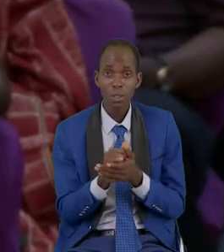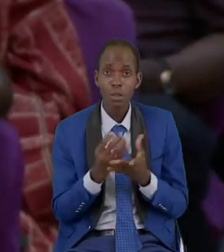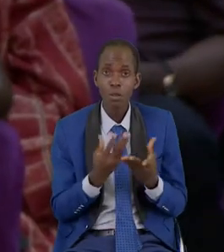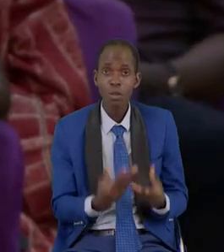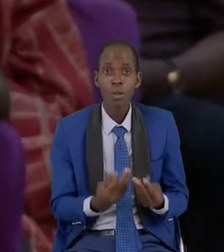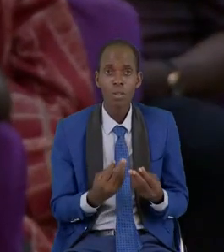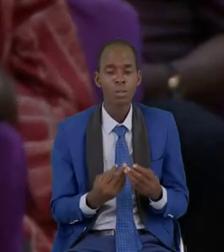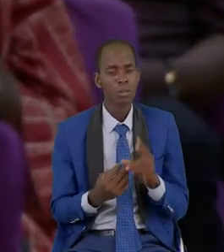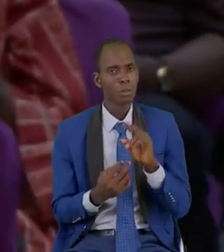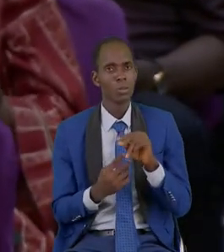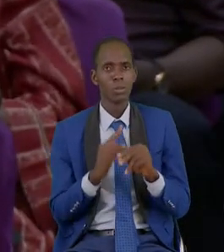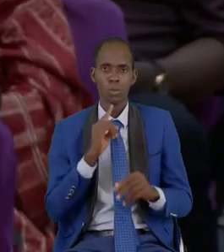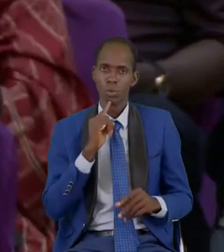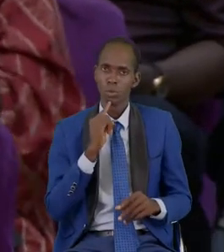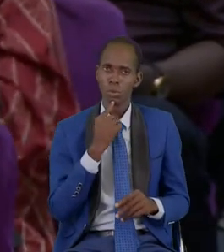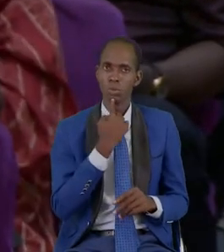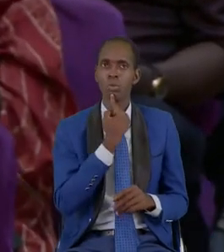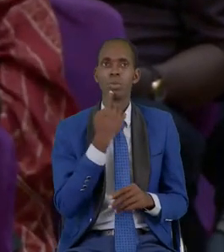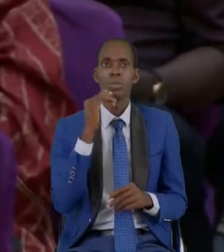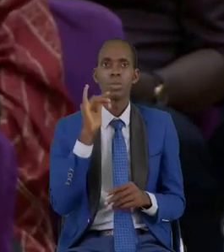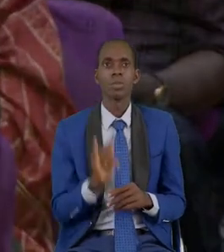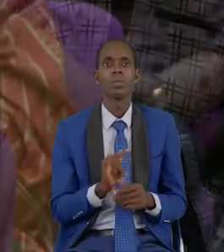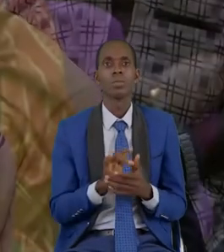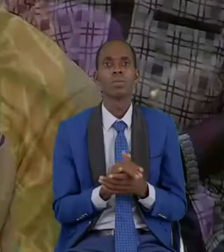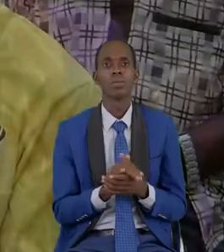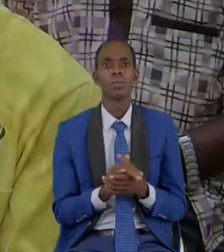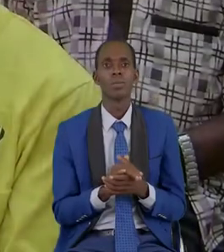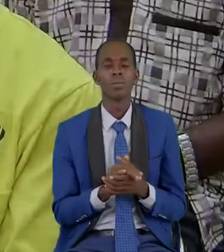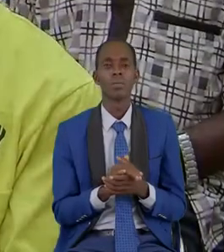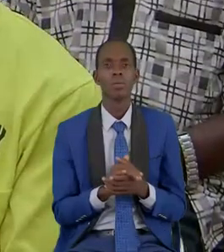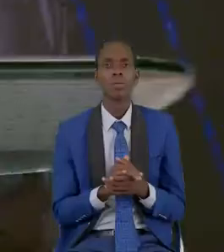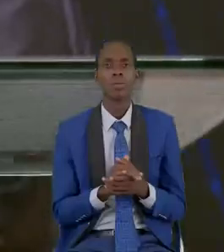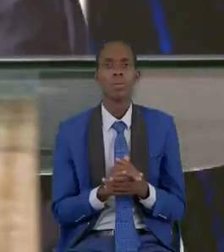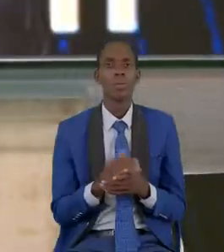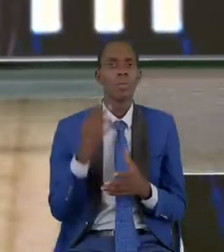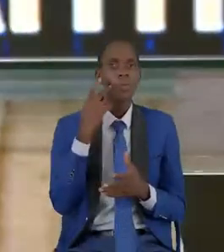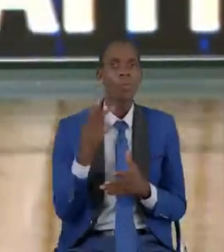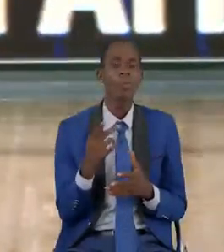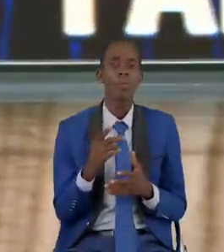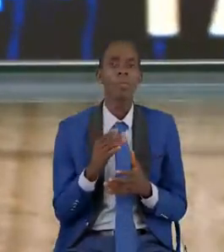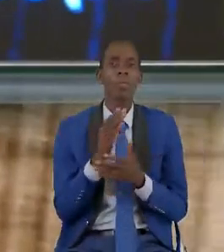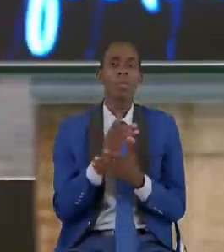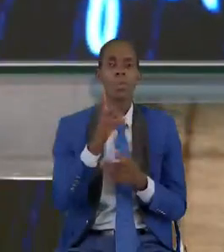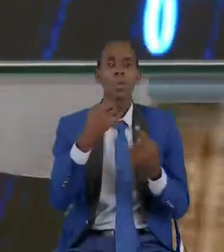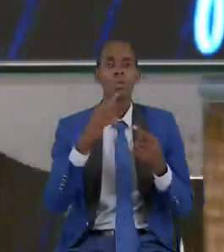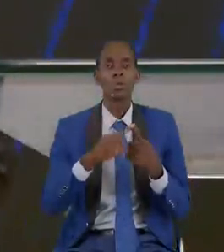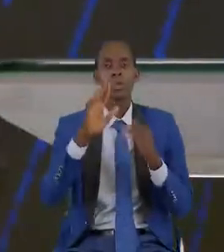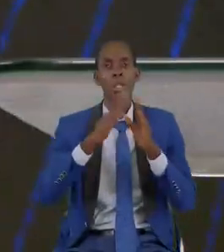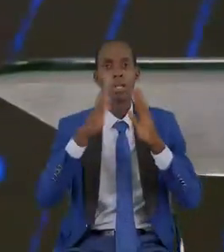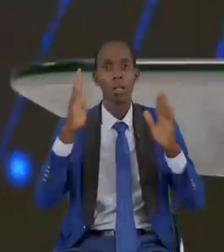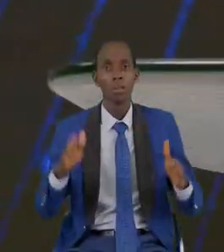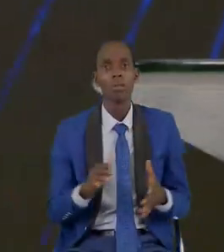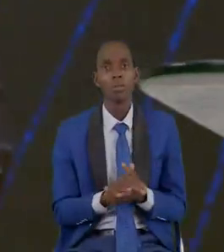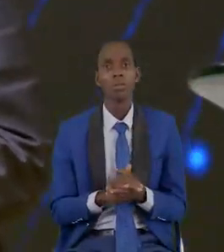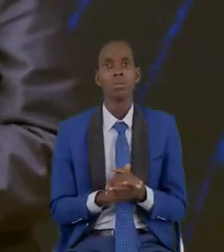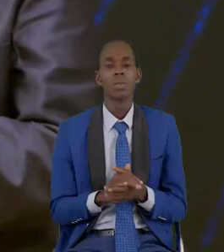Honestly. I said honestly. You know, somebody came to your house and he said, I'm